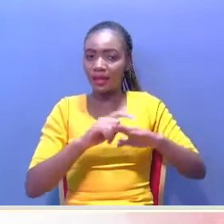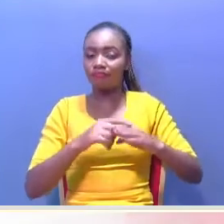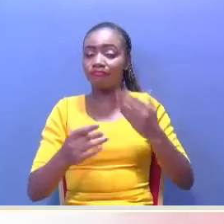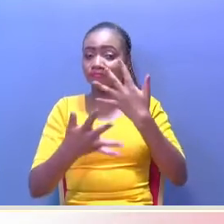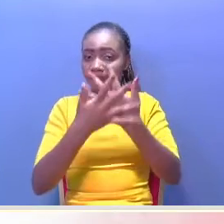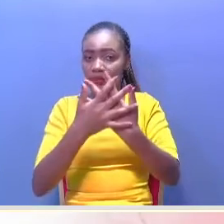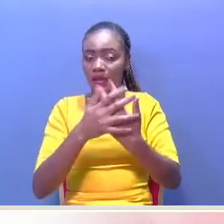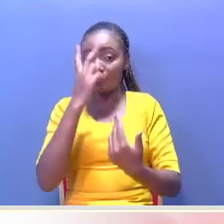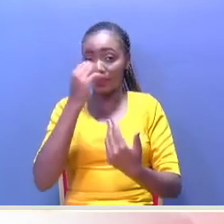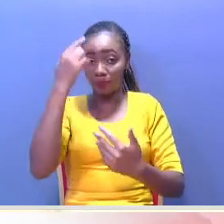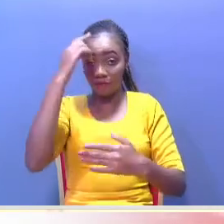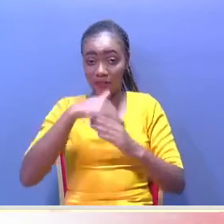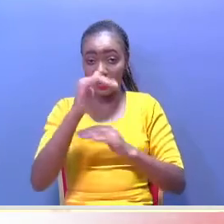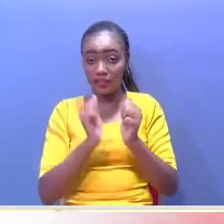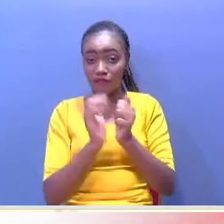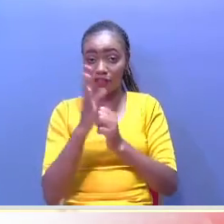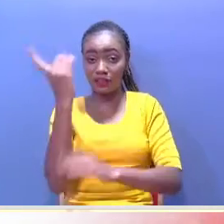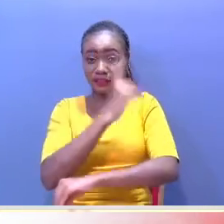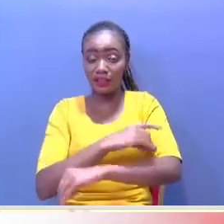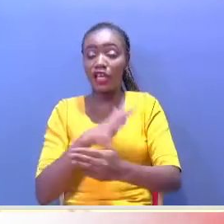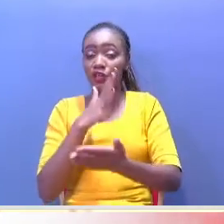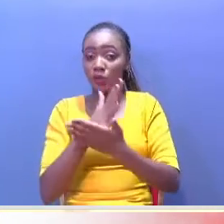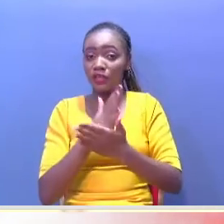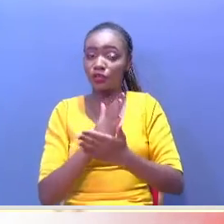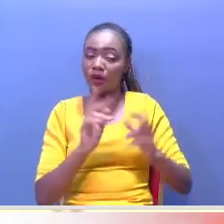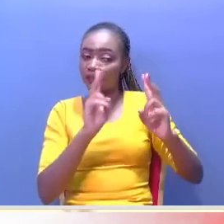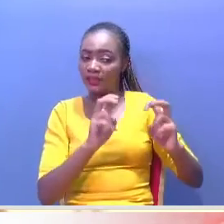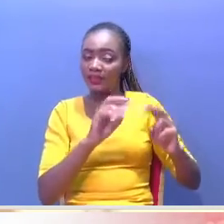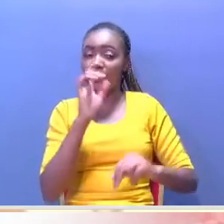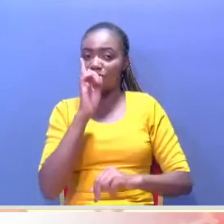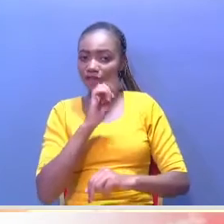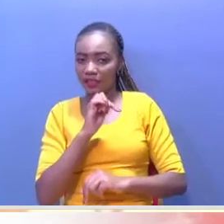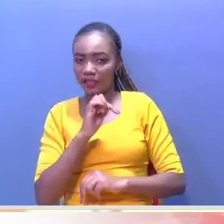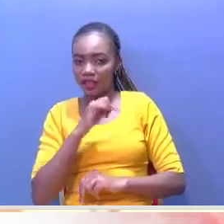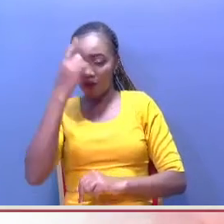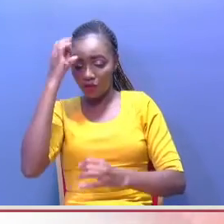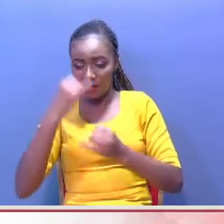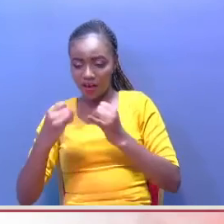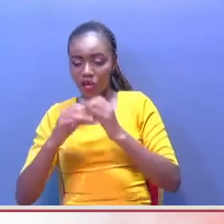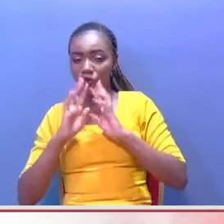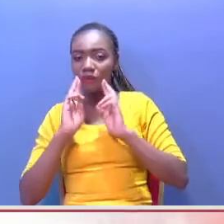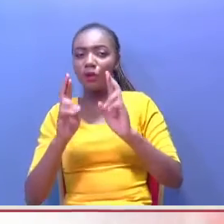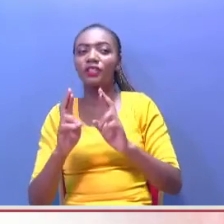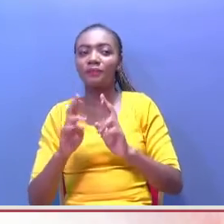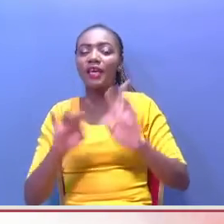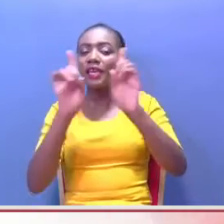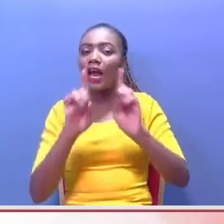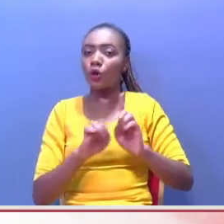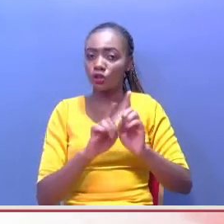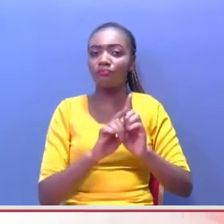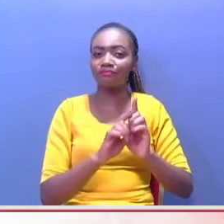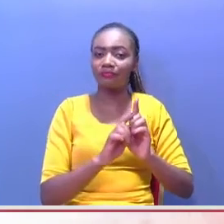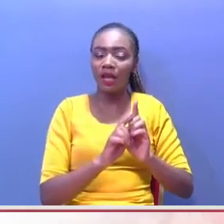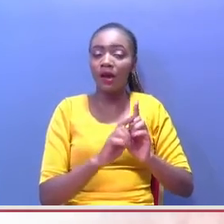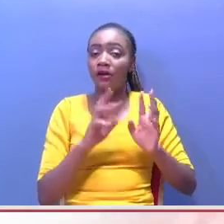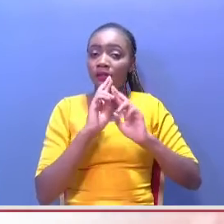for a further 14 days so as to complete investigations for the final pathologist report, statement recording, and